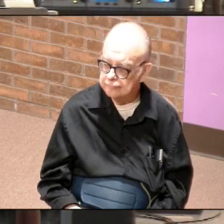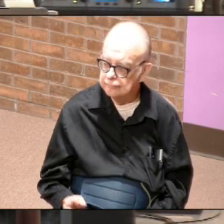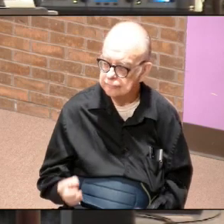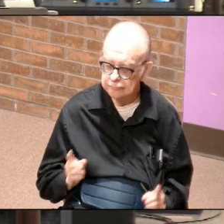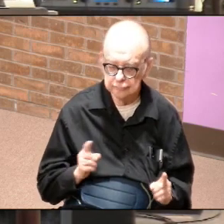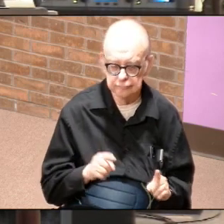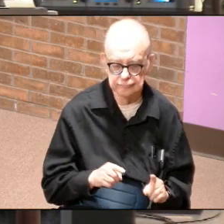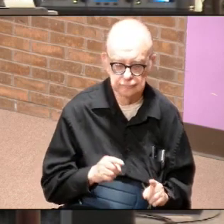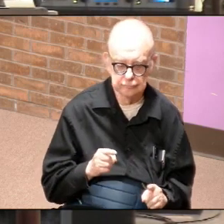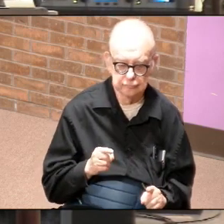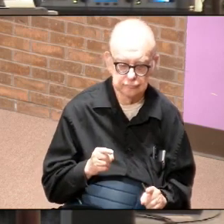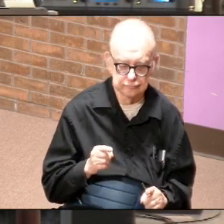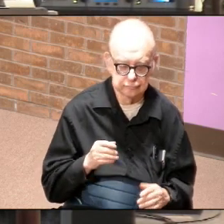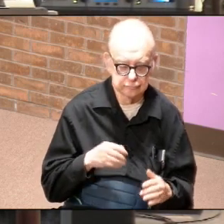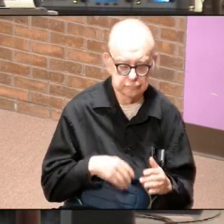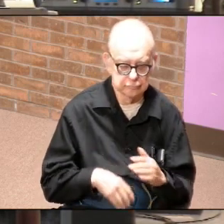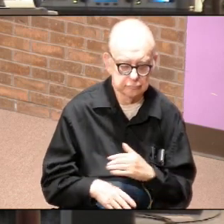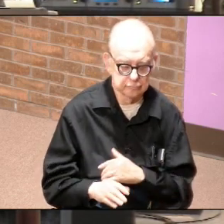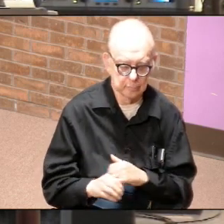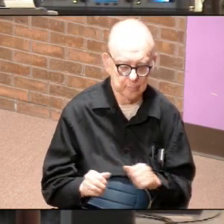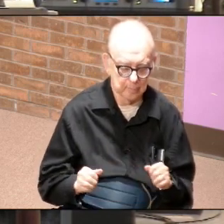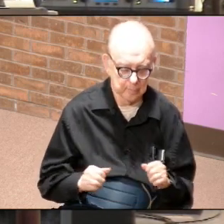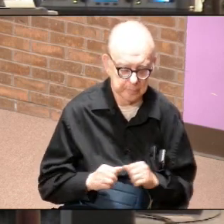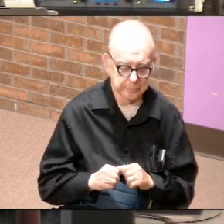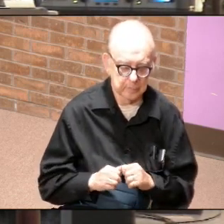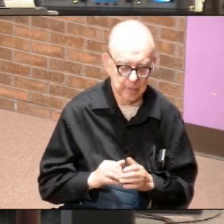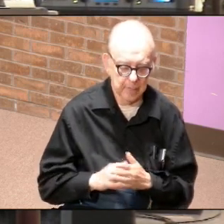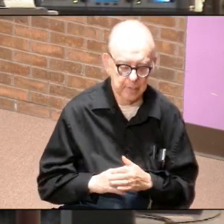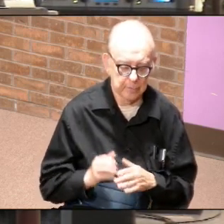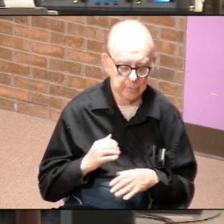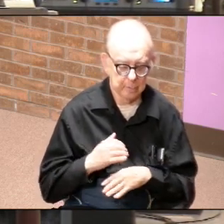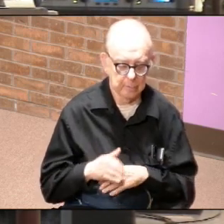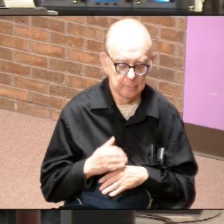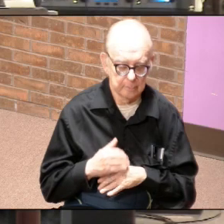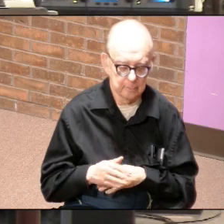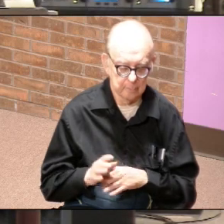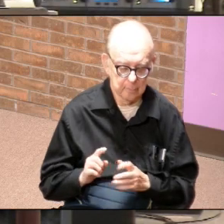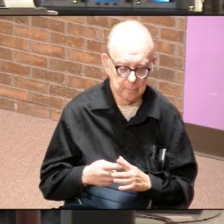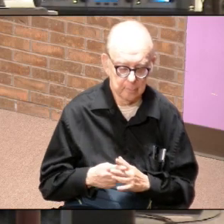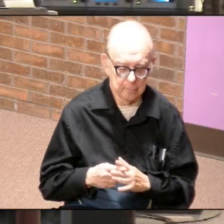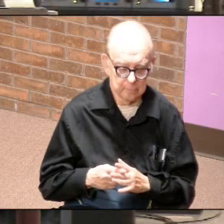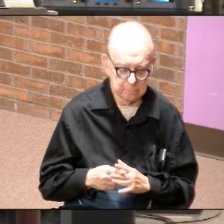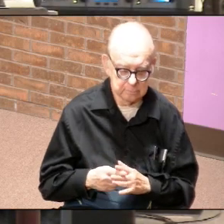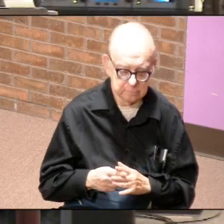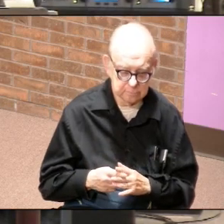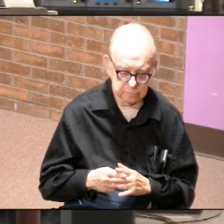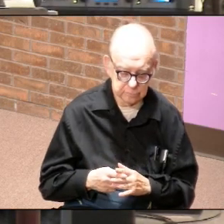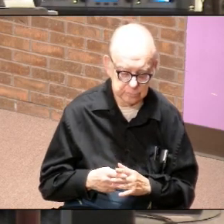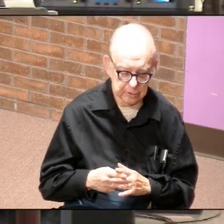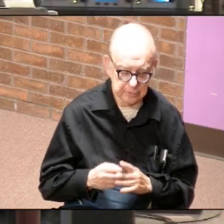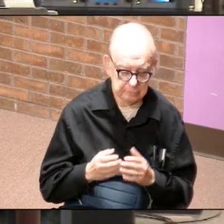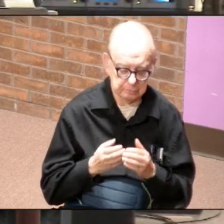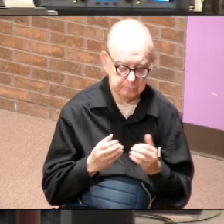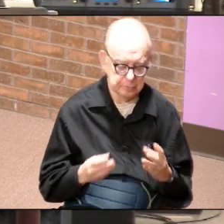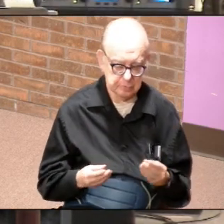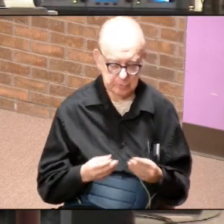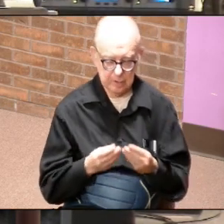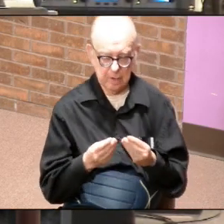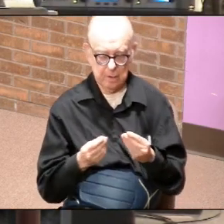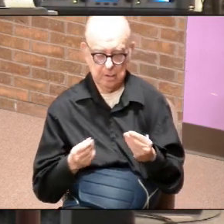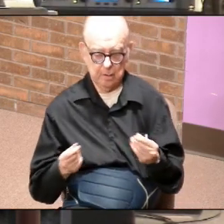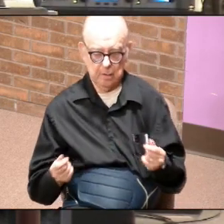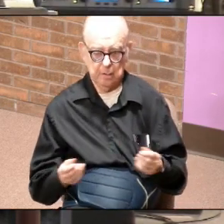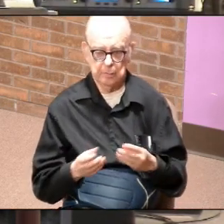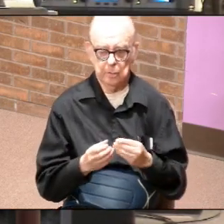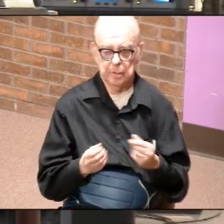when you walked into the landing there, this was wood. This wood had begun to start pulling apart.